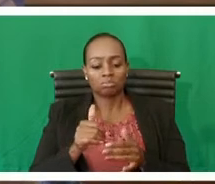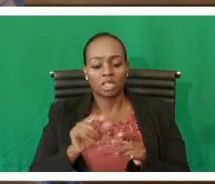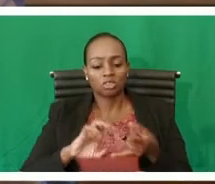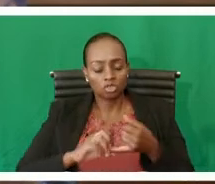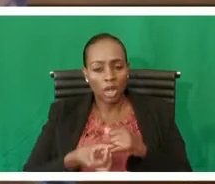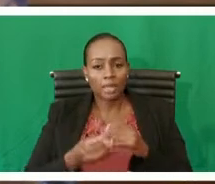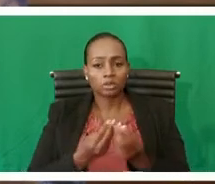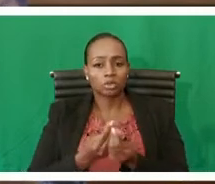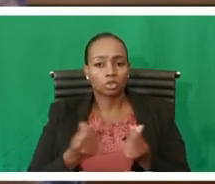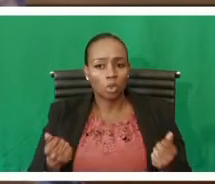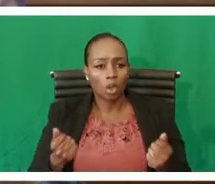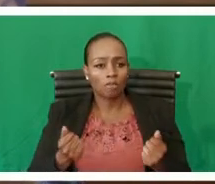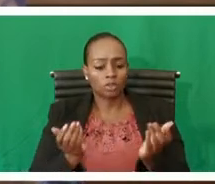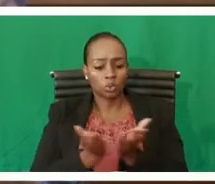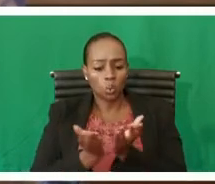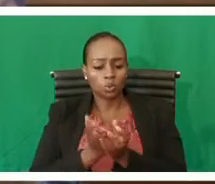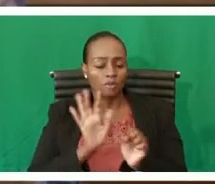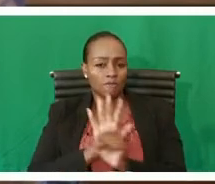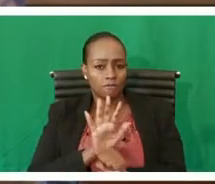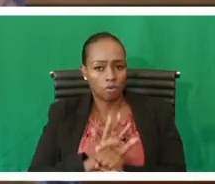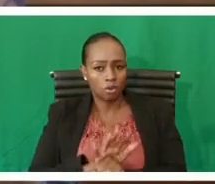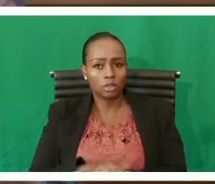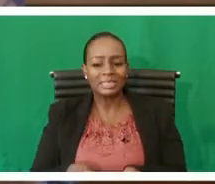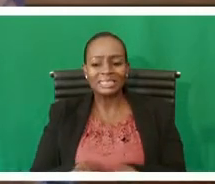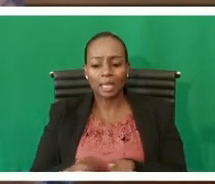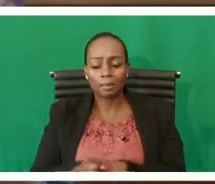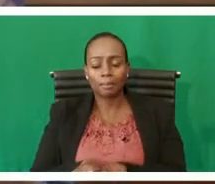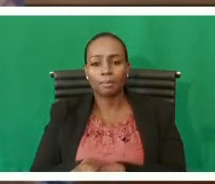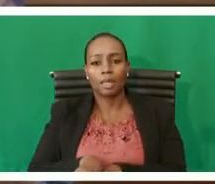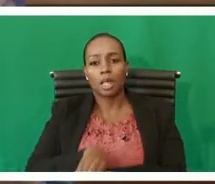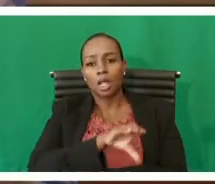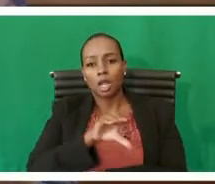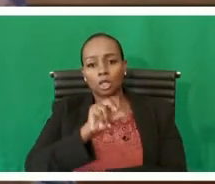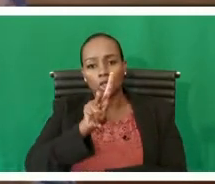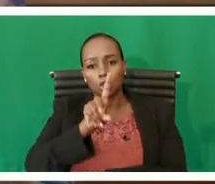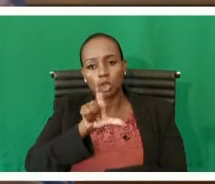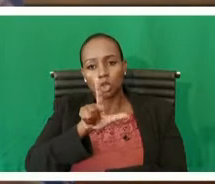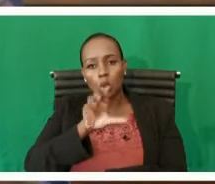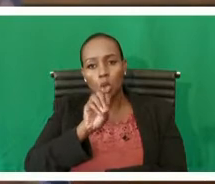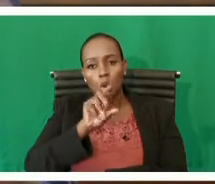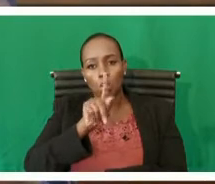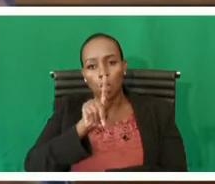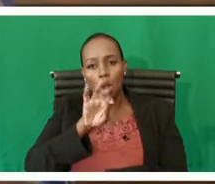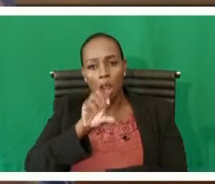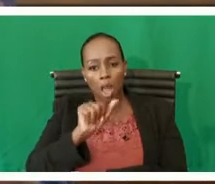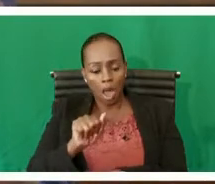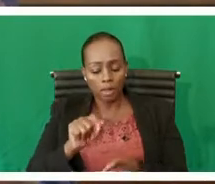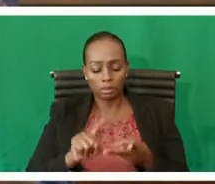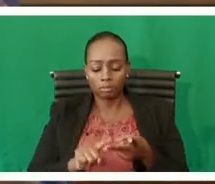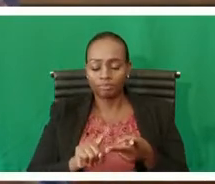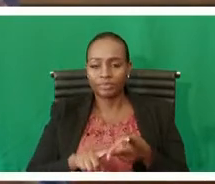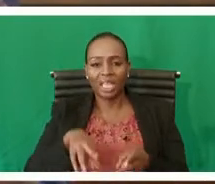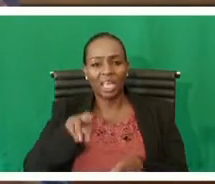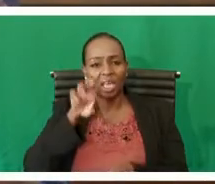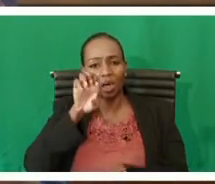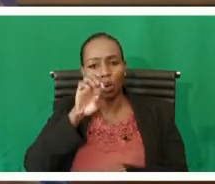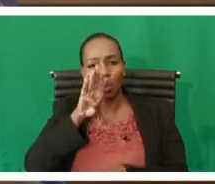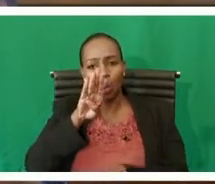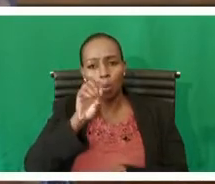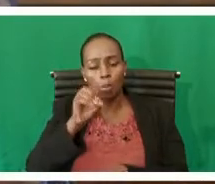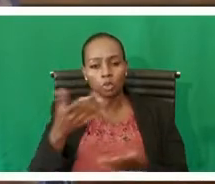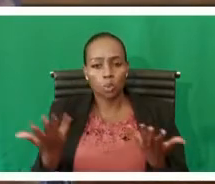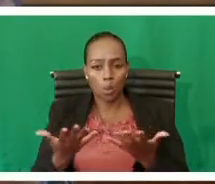Kalib Mutsabi, Ruang Tsebo in Clocoland, Moyfontein Primary School in Zastron, Rehoputswe Primary School in